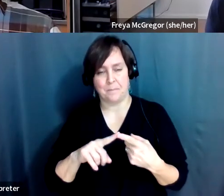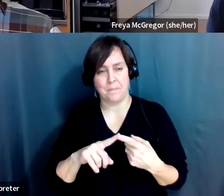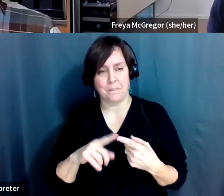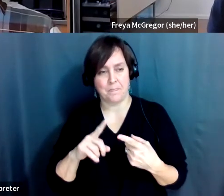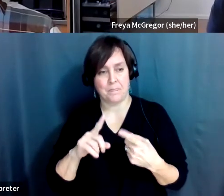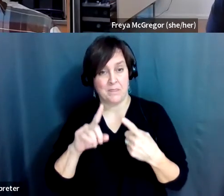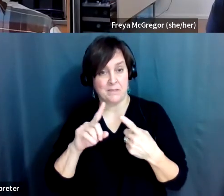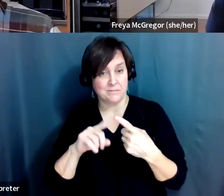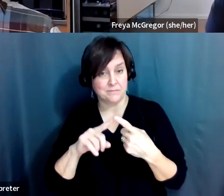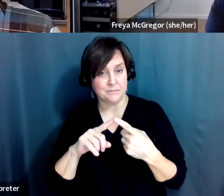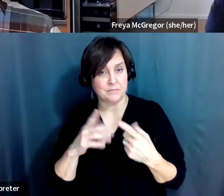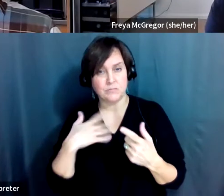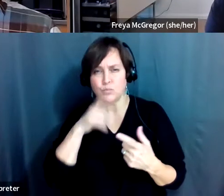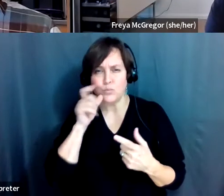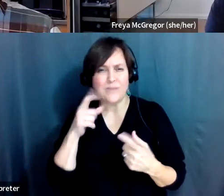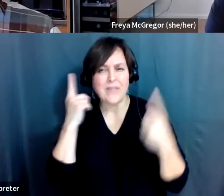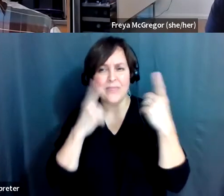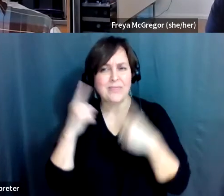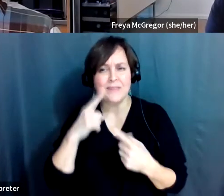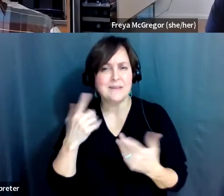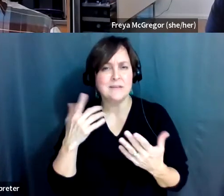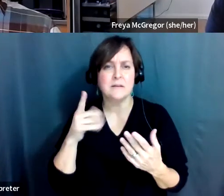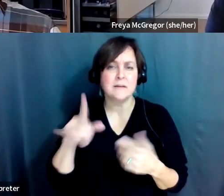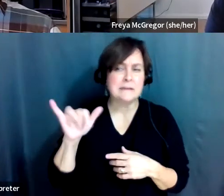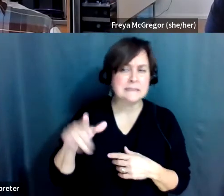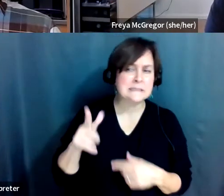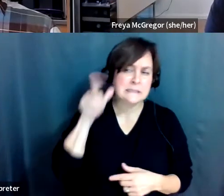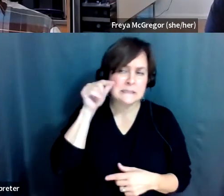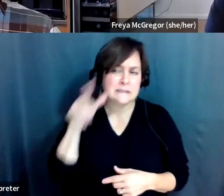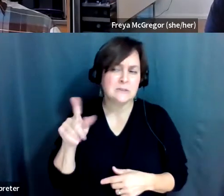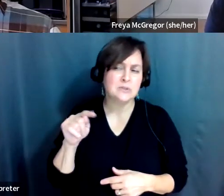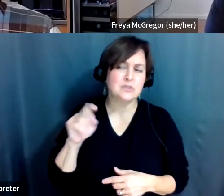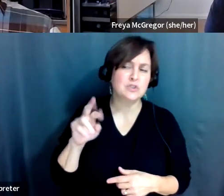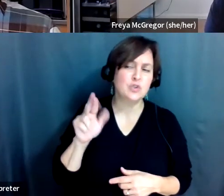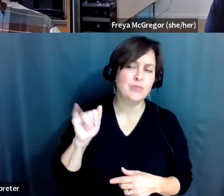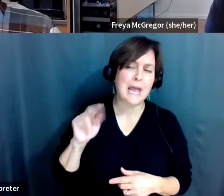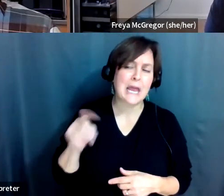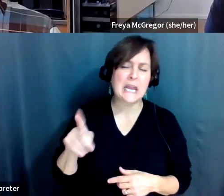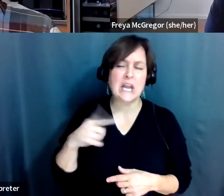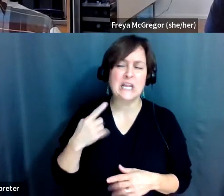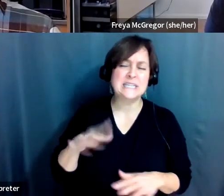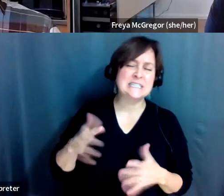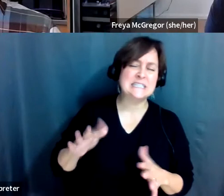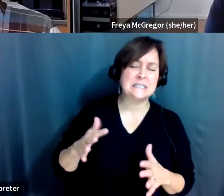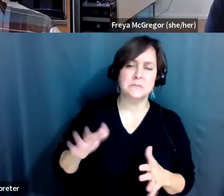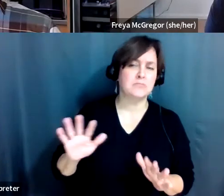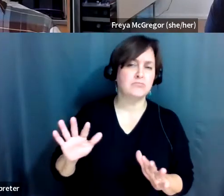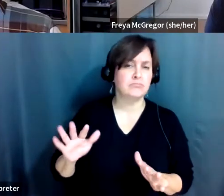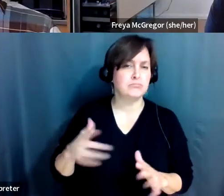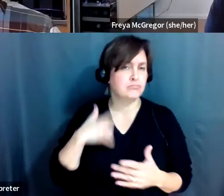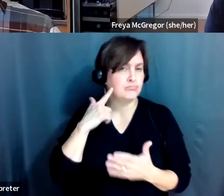about the terrain that I'm going. I literally can fully focus on the birds and,